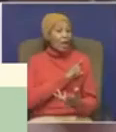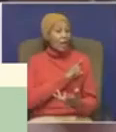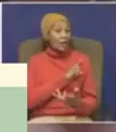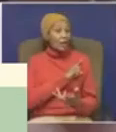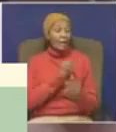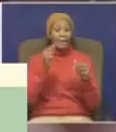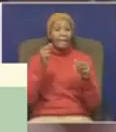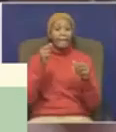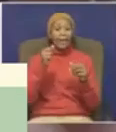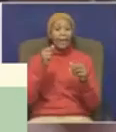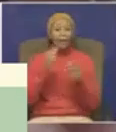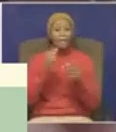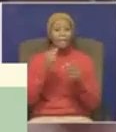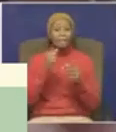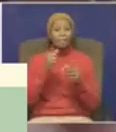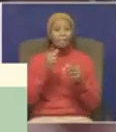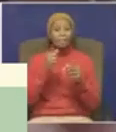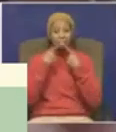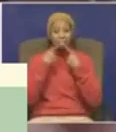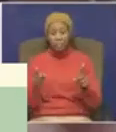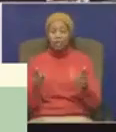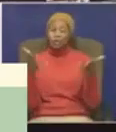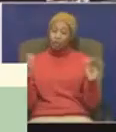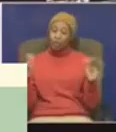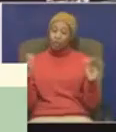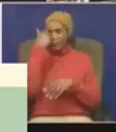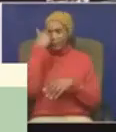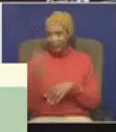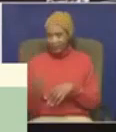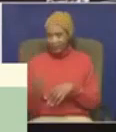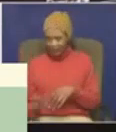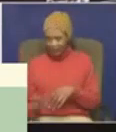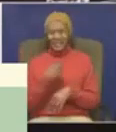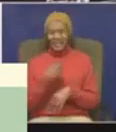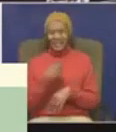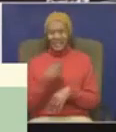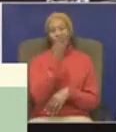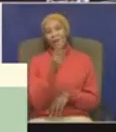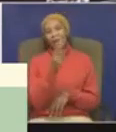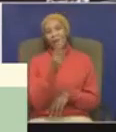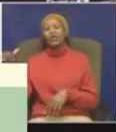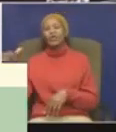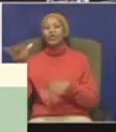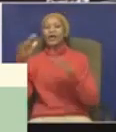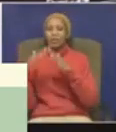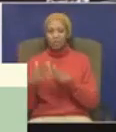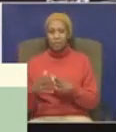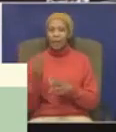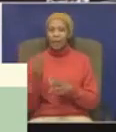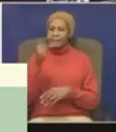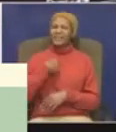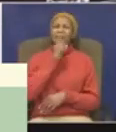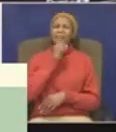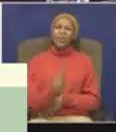people believe that I meant for Alexandra. What I really meant was, yes, we would want to build 1 million houses for the whole